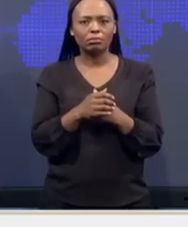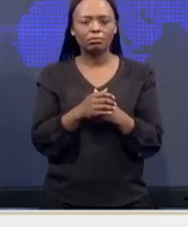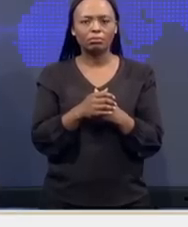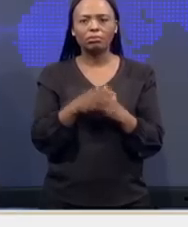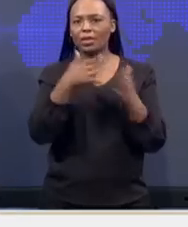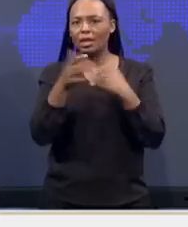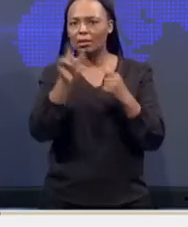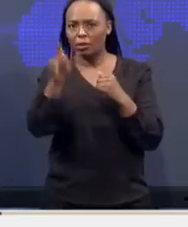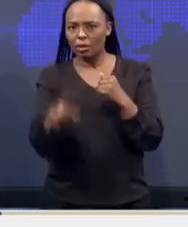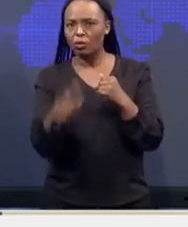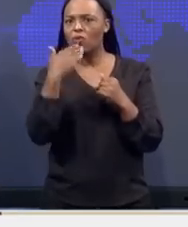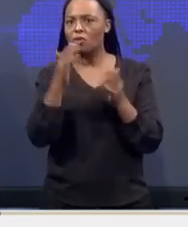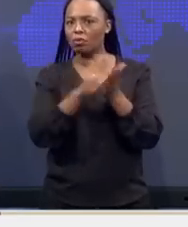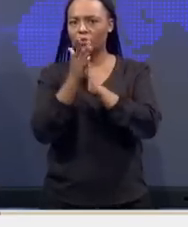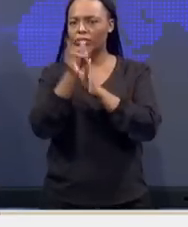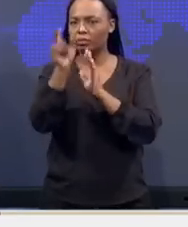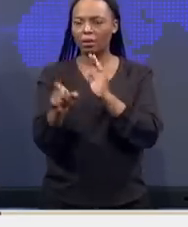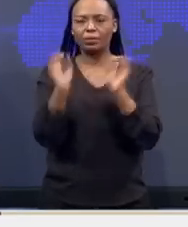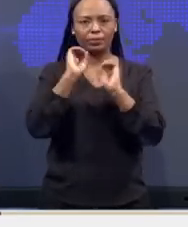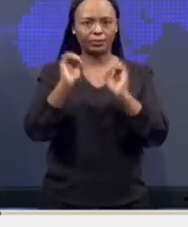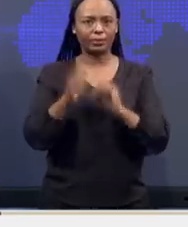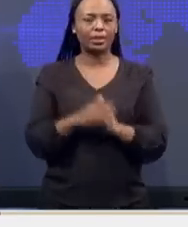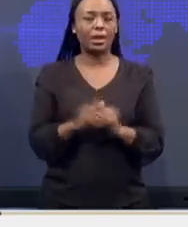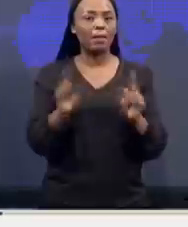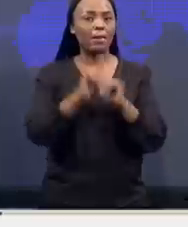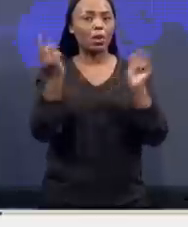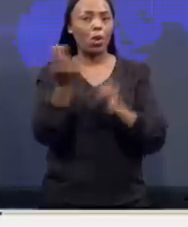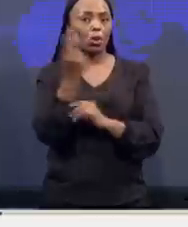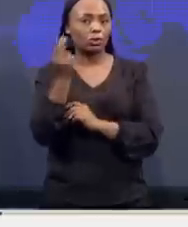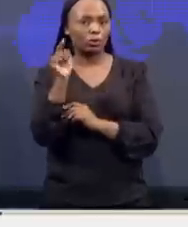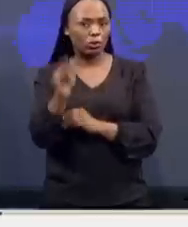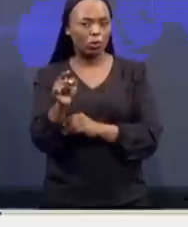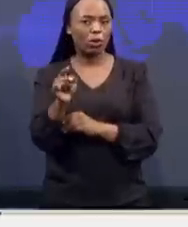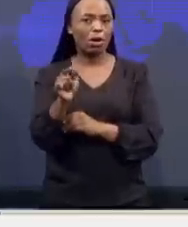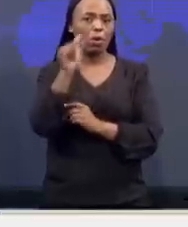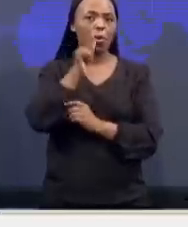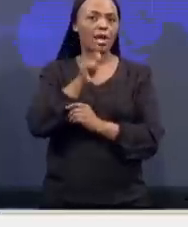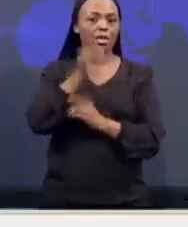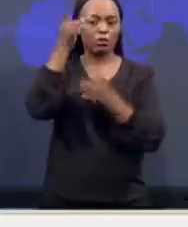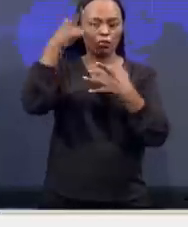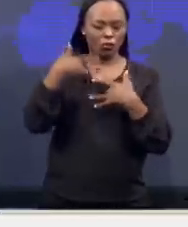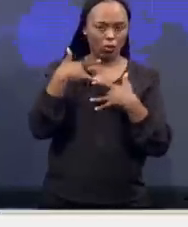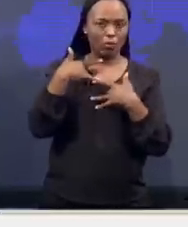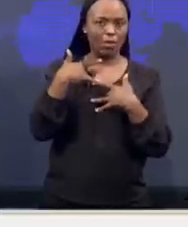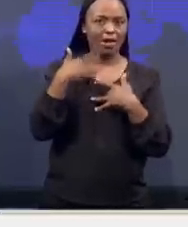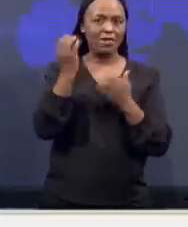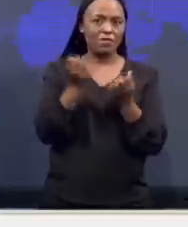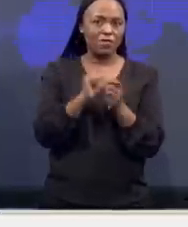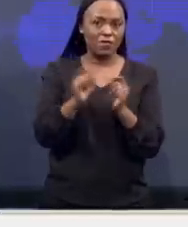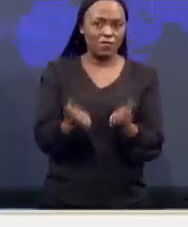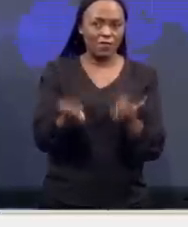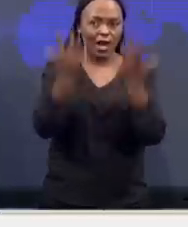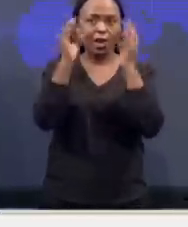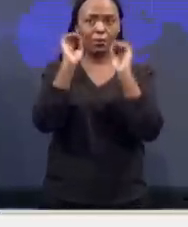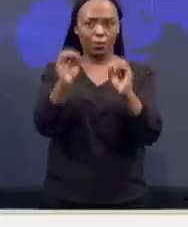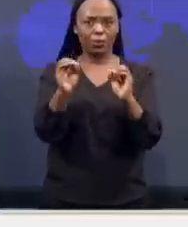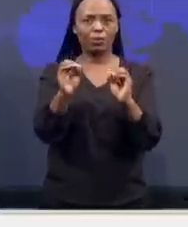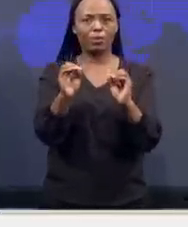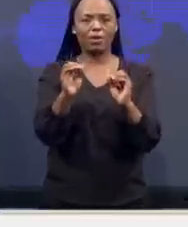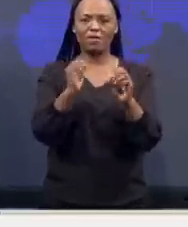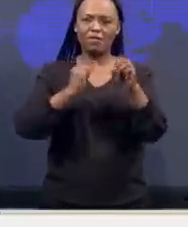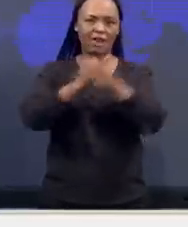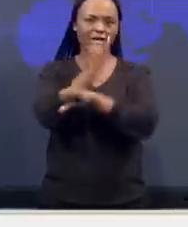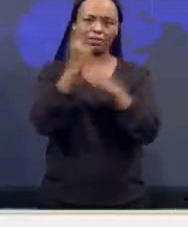or anybody who was injured or so. But also, as soon as we were told that there was fire, we then interacted with